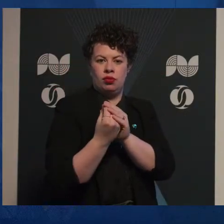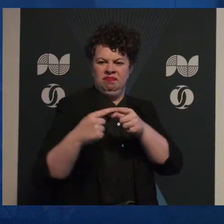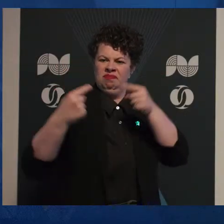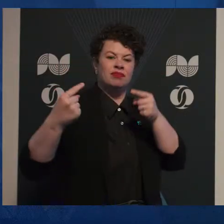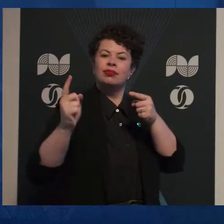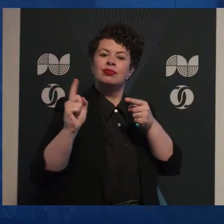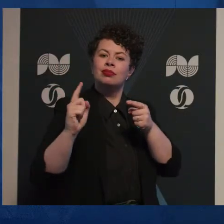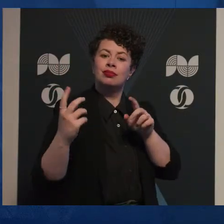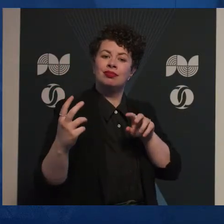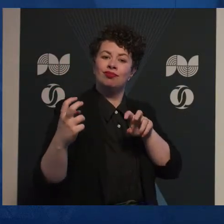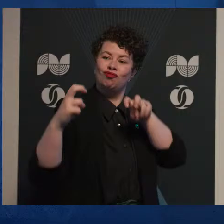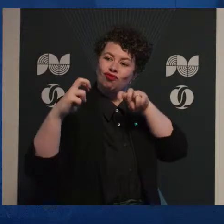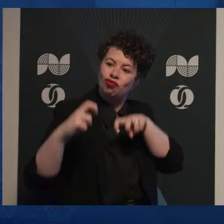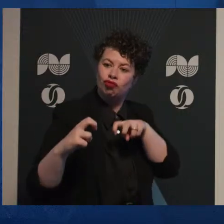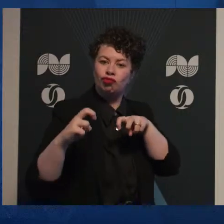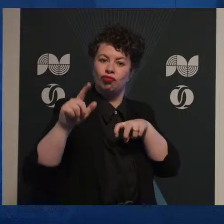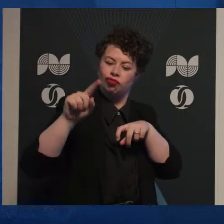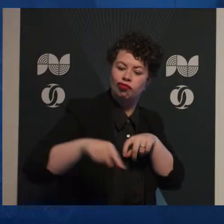be,